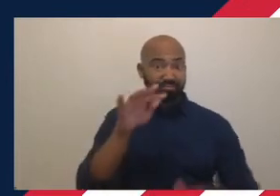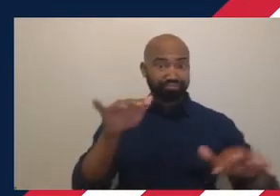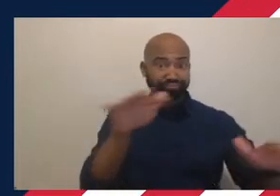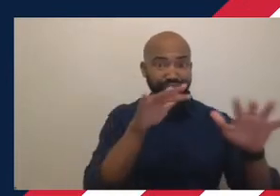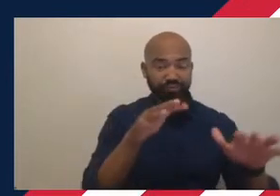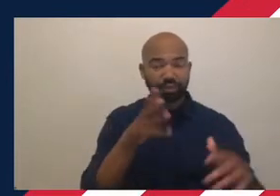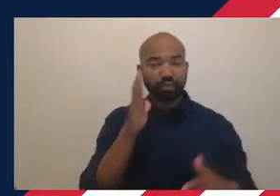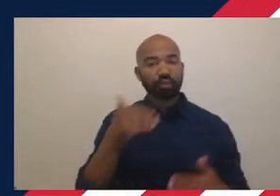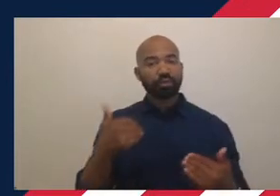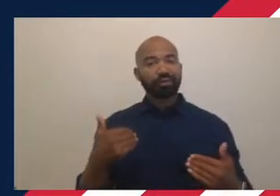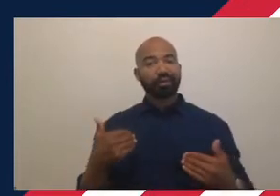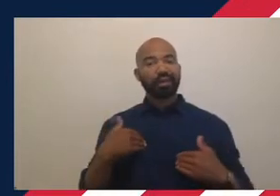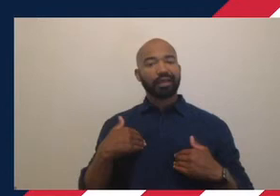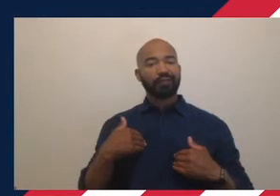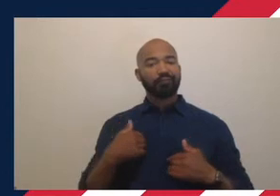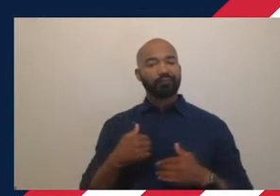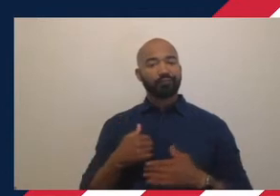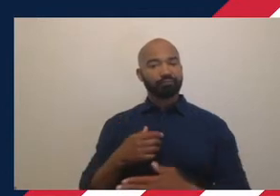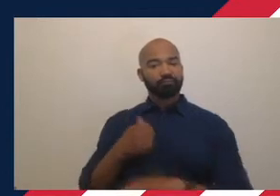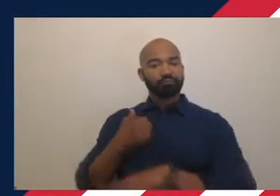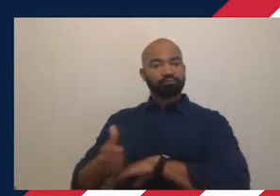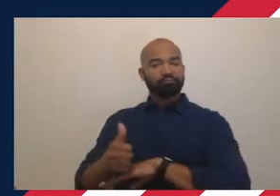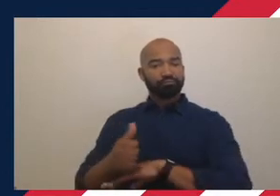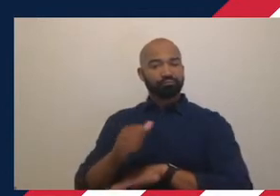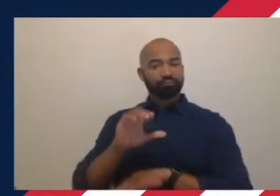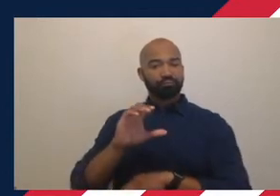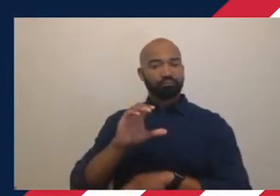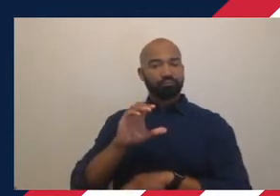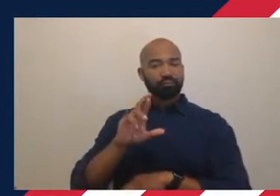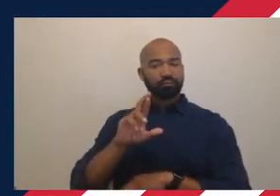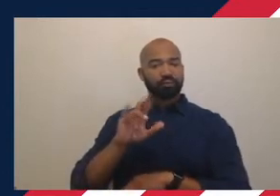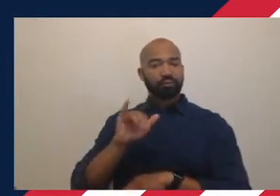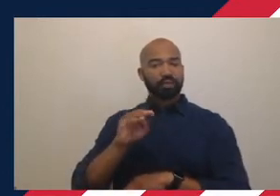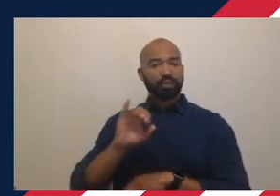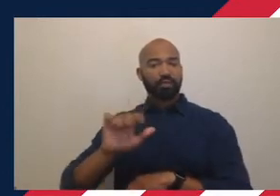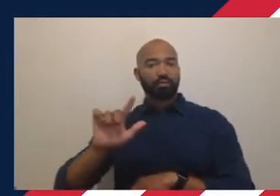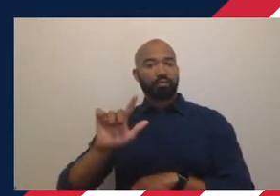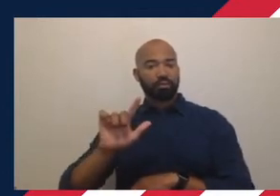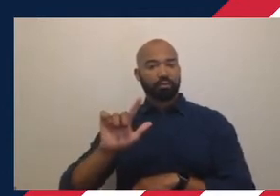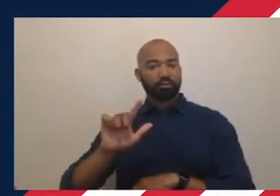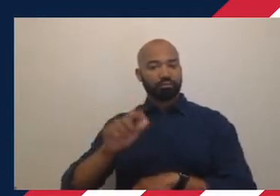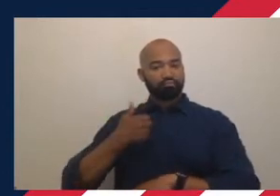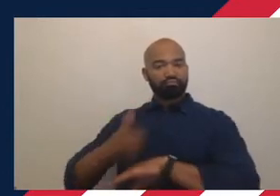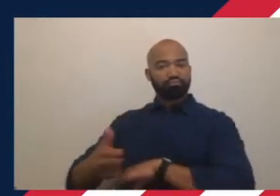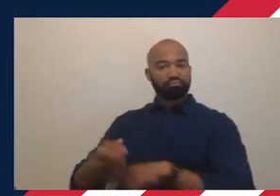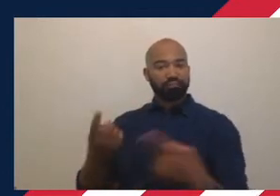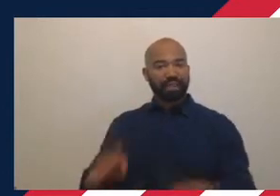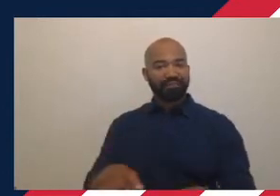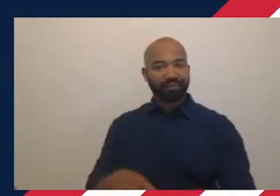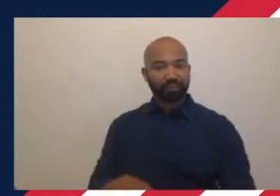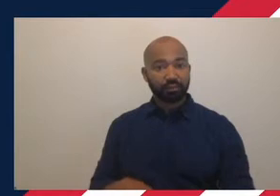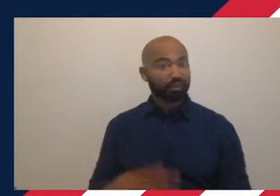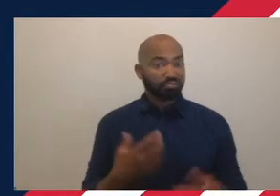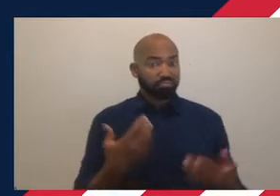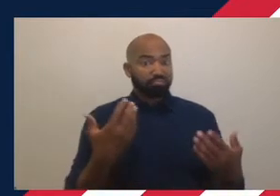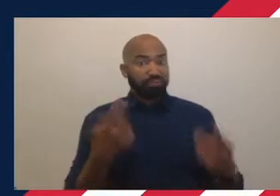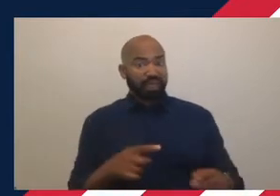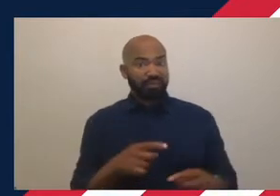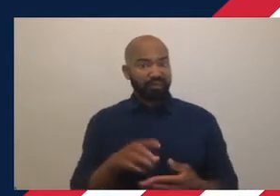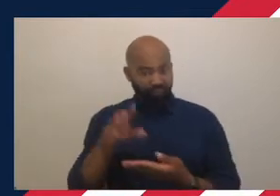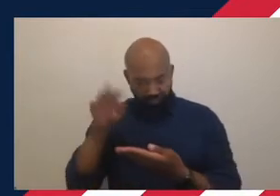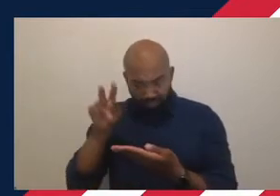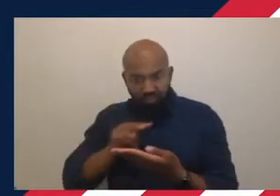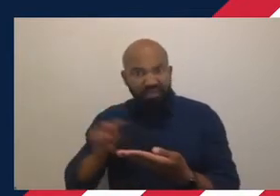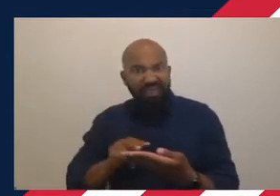The first people they call is us, because the local health department sent them this letter, but they're still mandated to go to